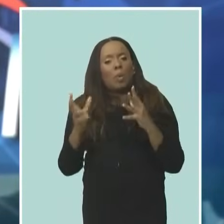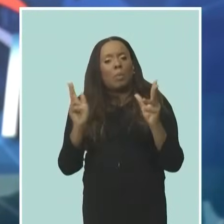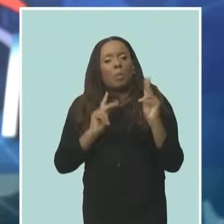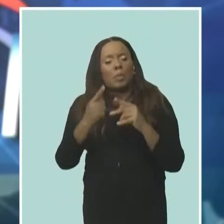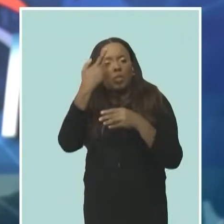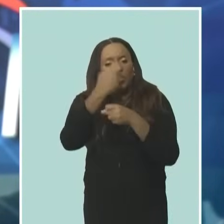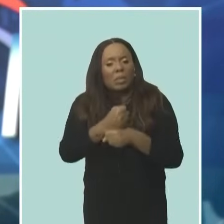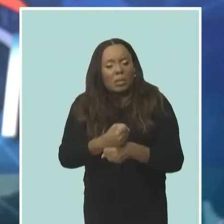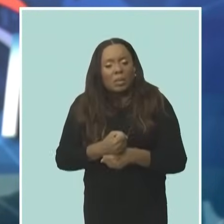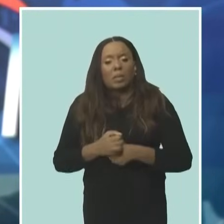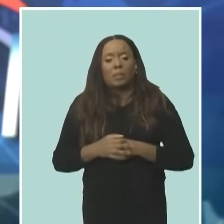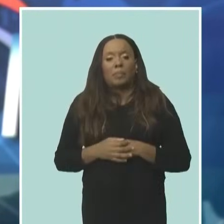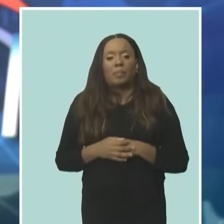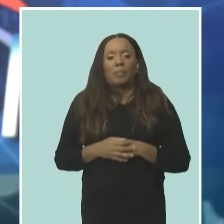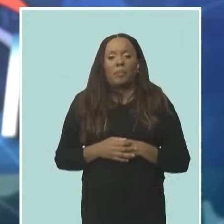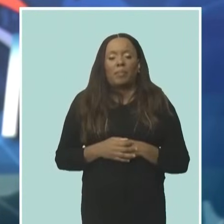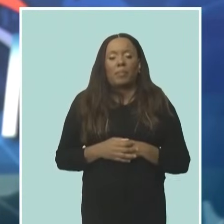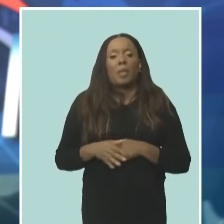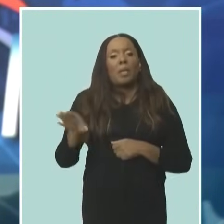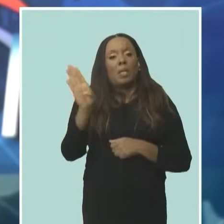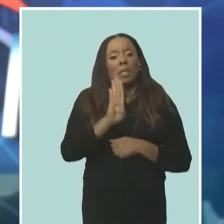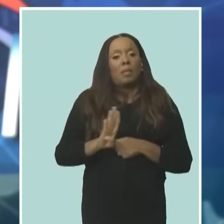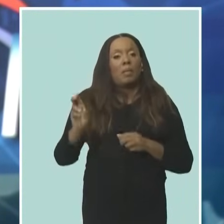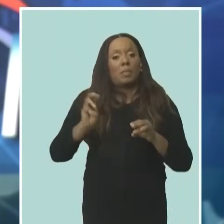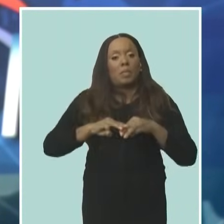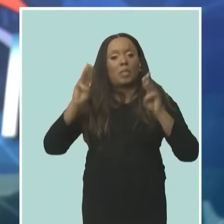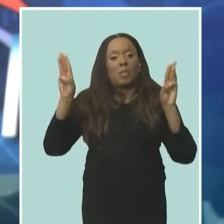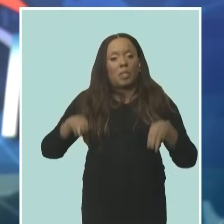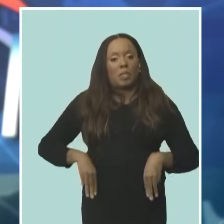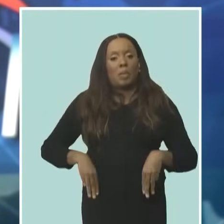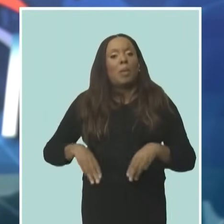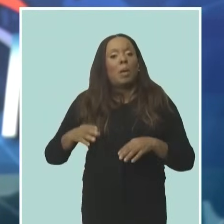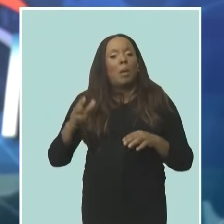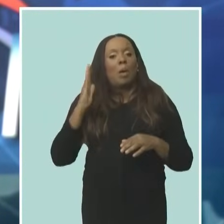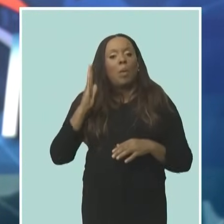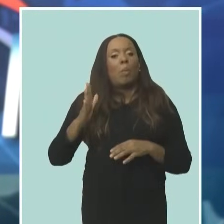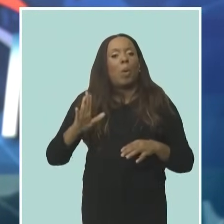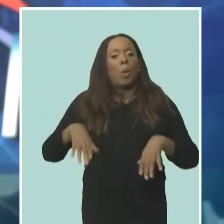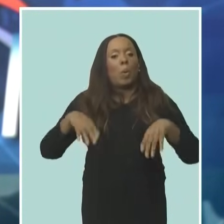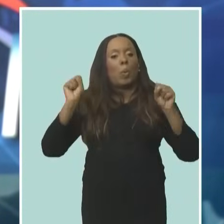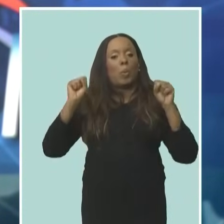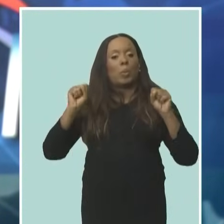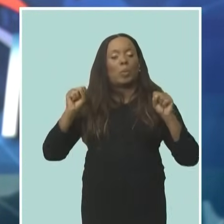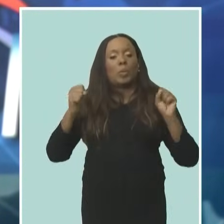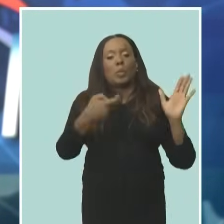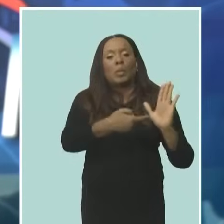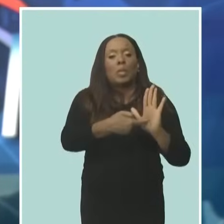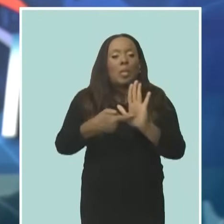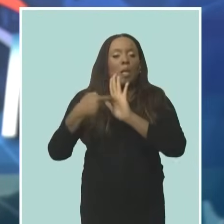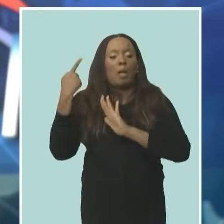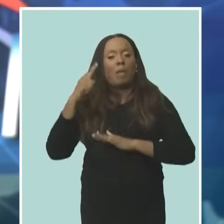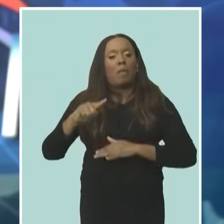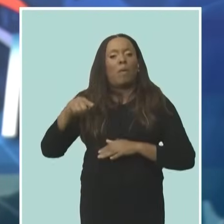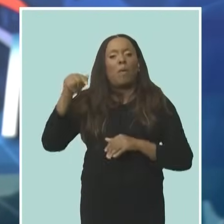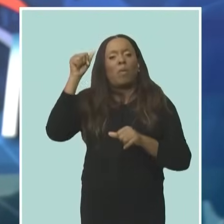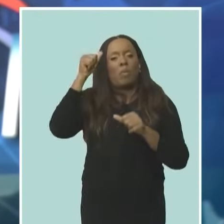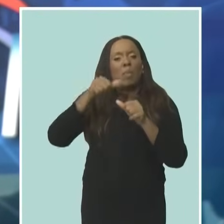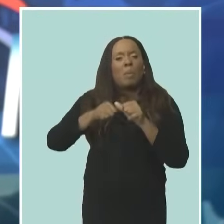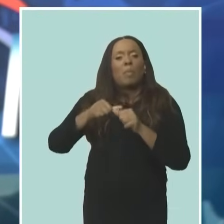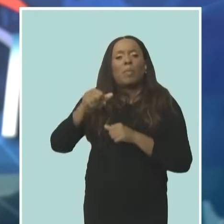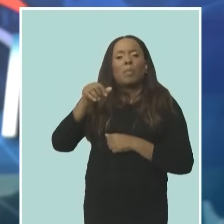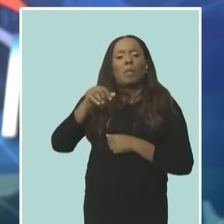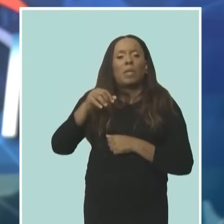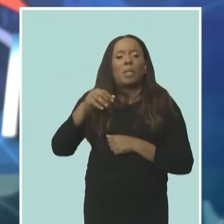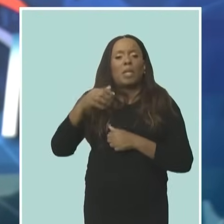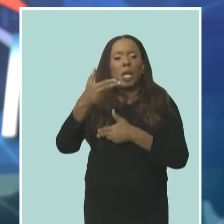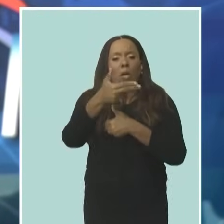The Barbados Museum and Historical Society is hosting an exhibition to commemorate the 70th anniversary of Hurricane Janet.